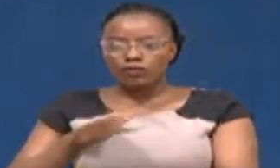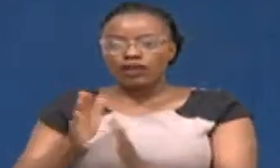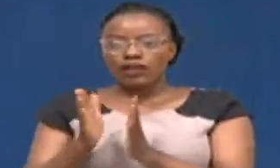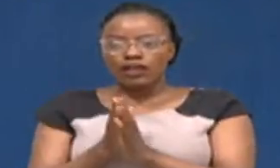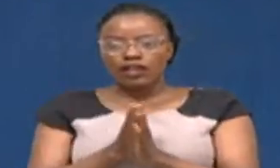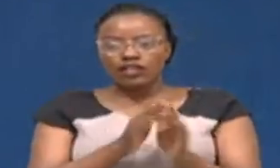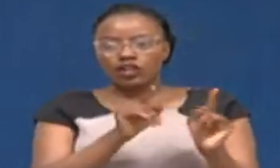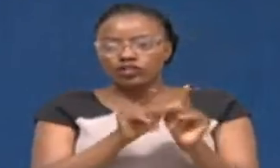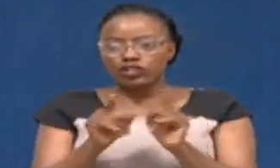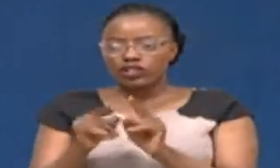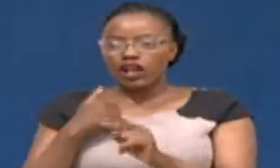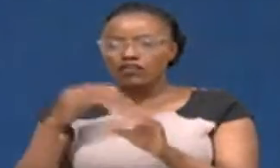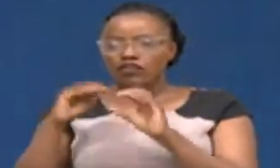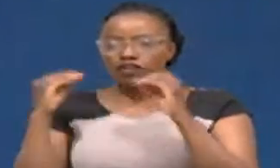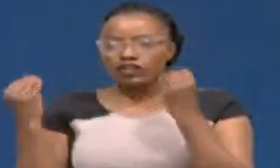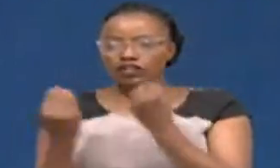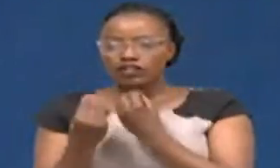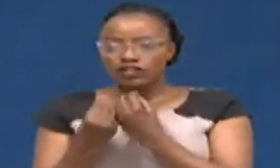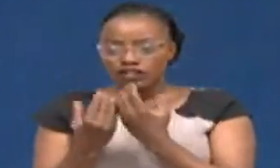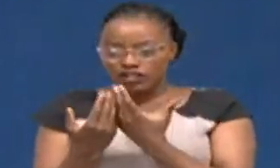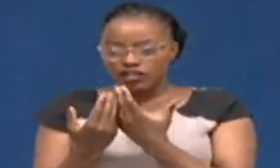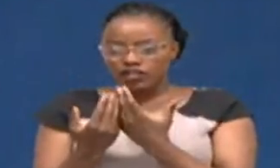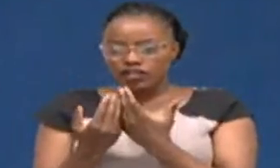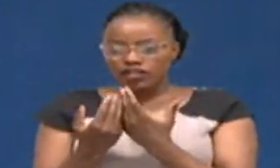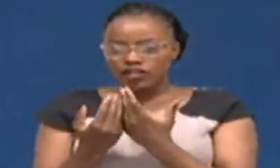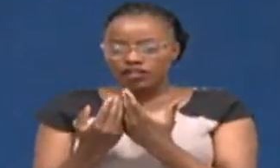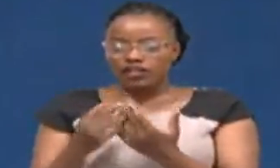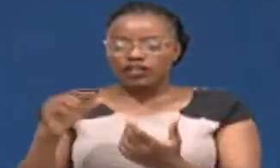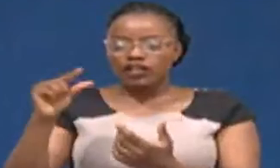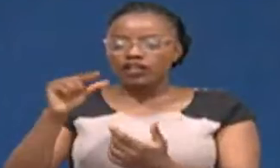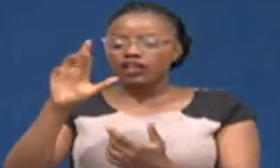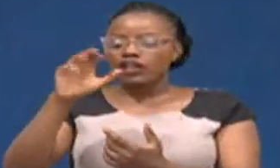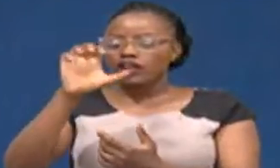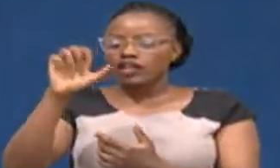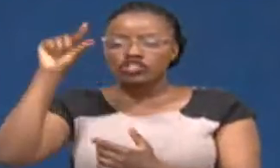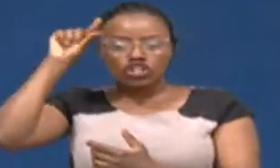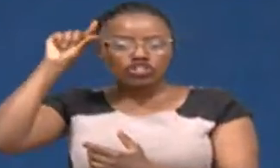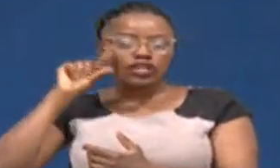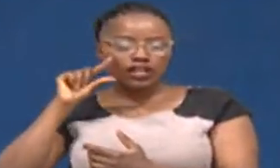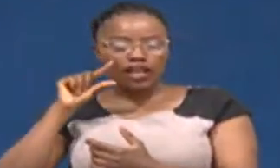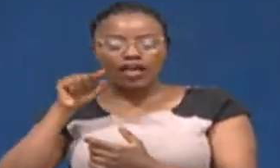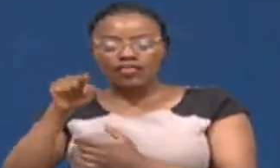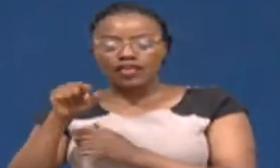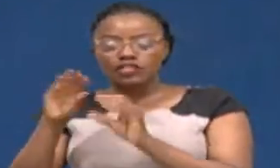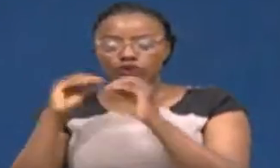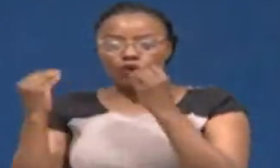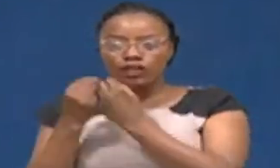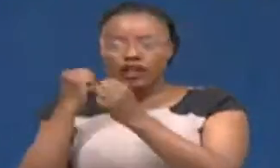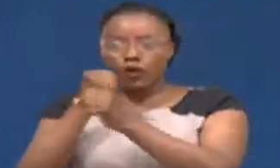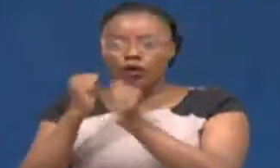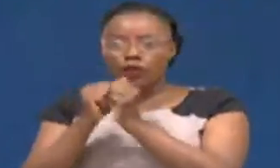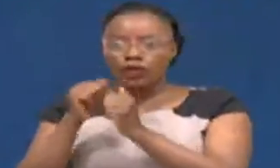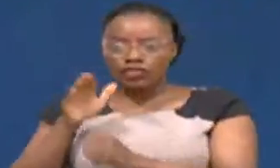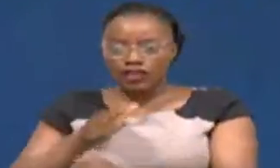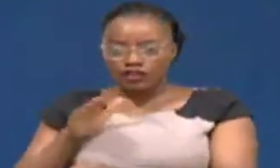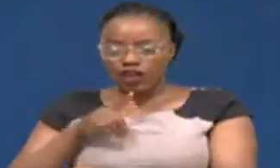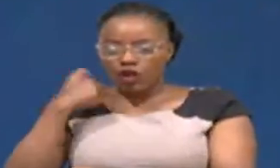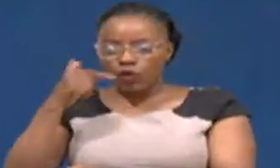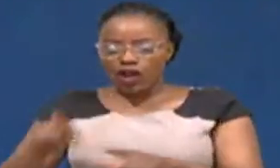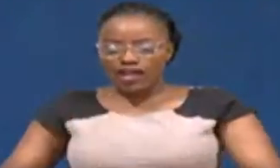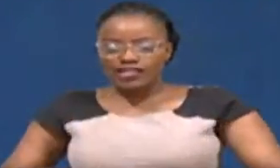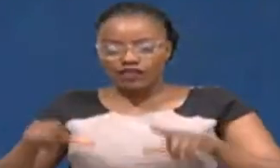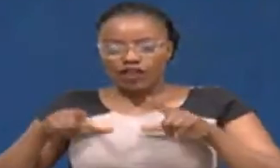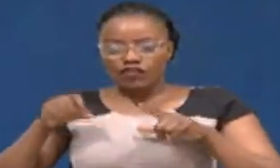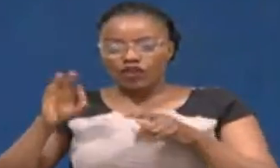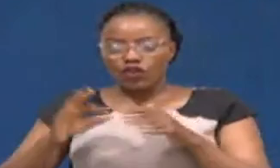I work with an organization called Grace Agenda. Grace Agenda is an organization that works with women who are